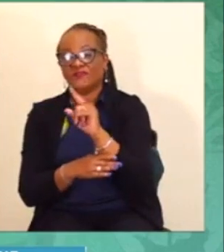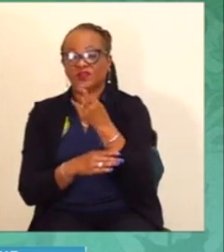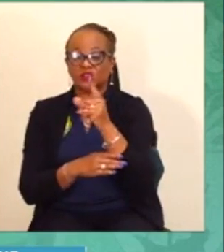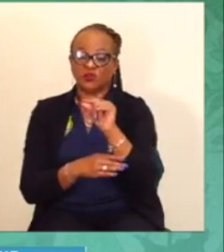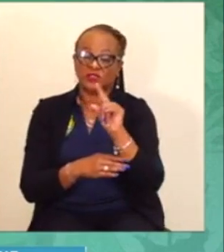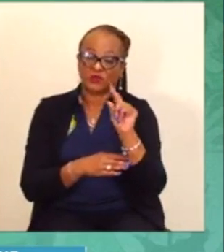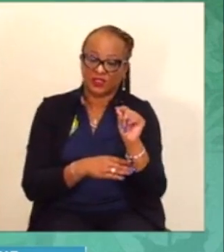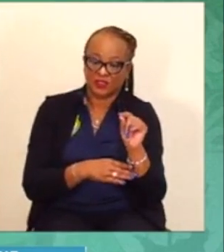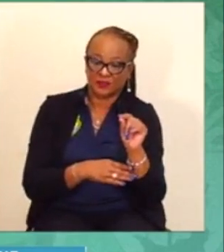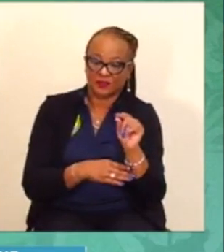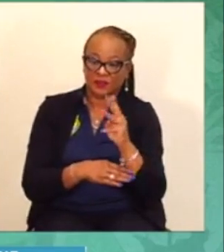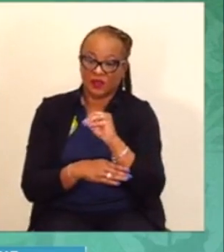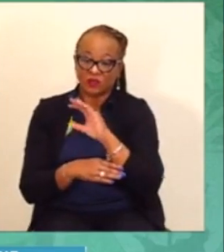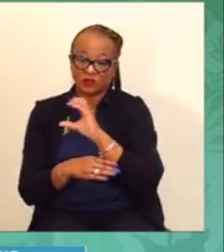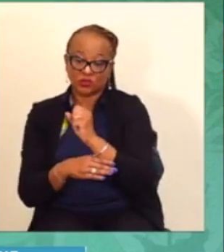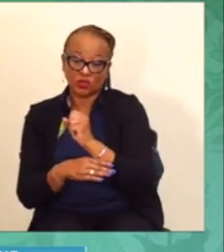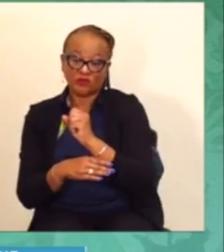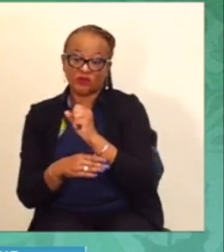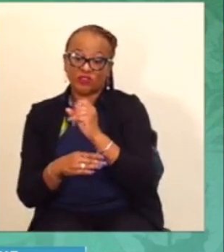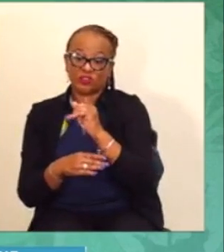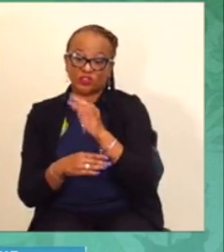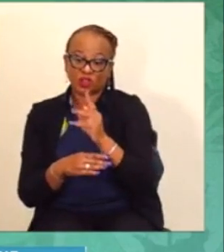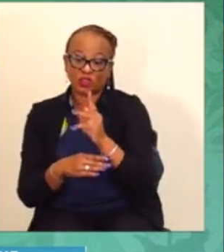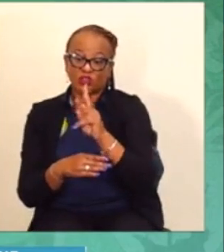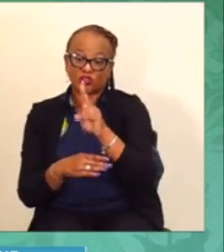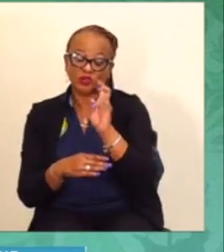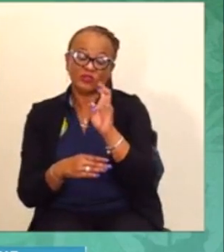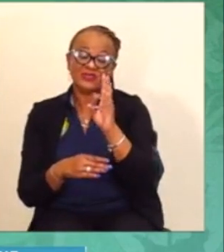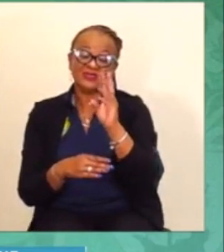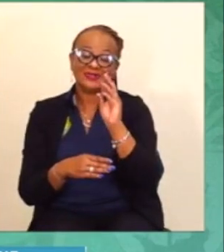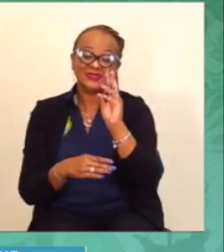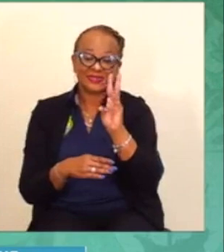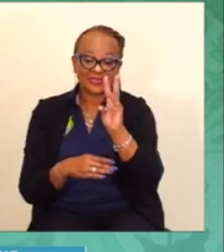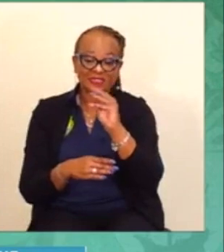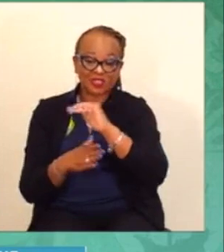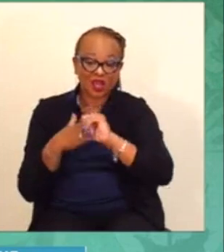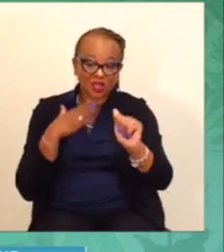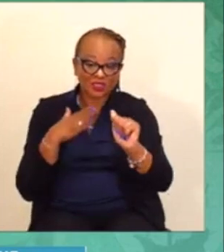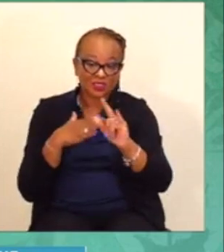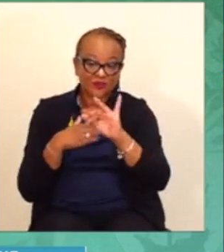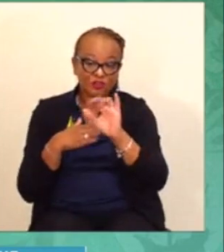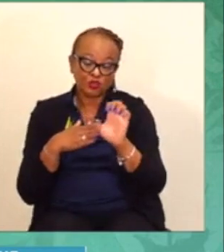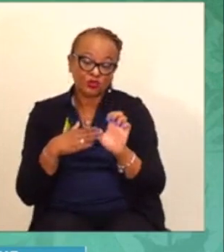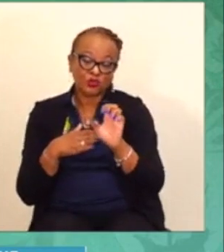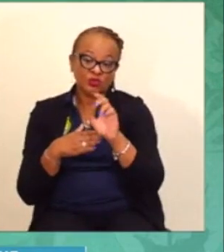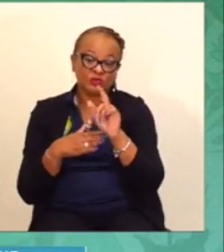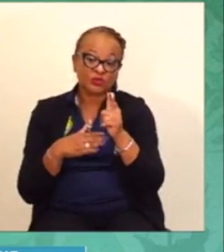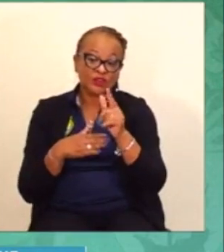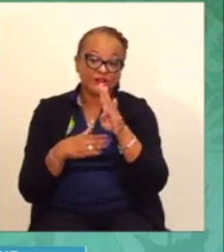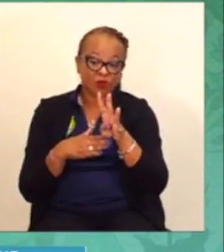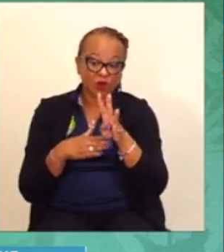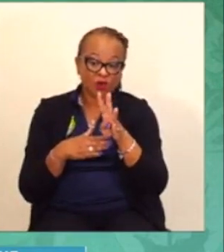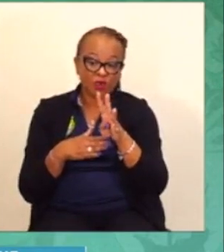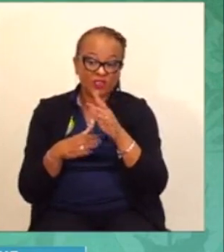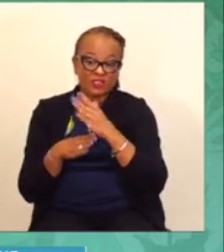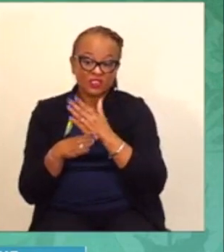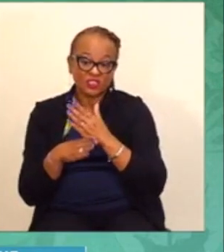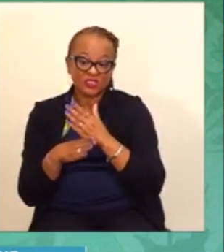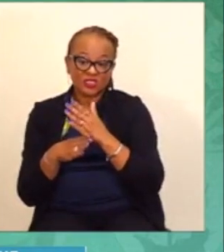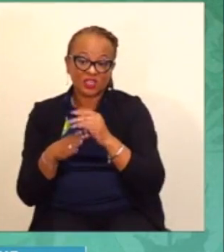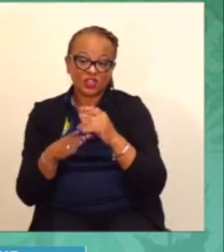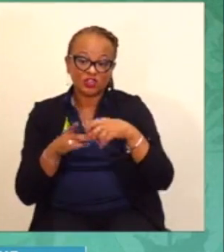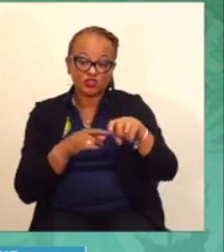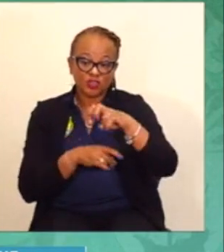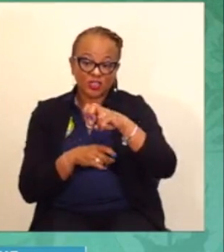1st, 2020, Microsoft stock was valued at $206. As of June 2024, Microsoft shares are trading